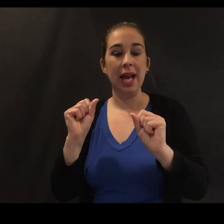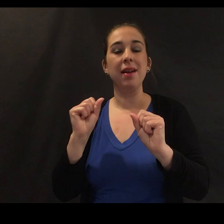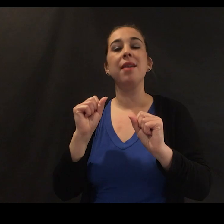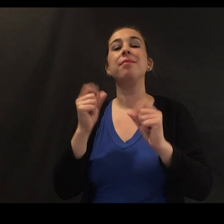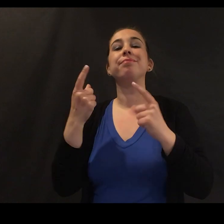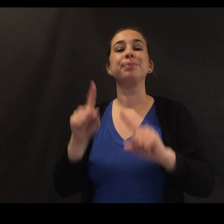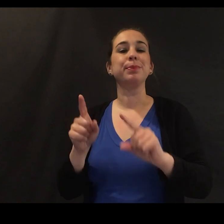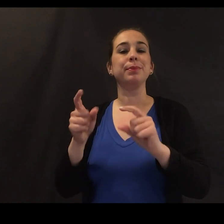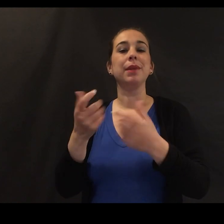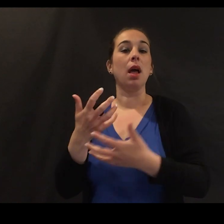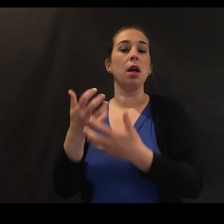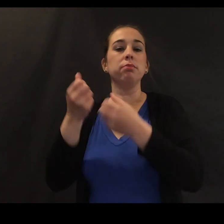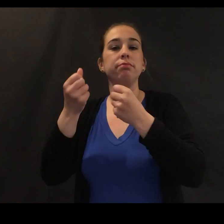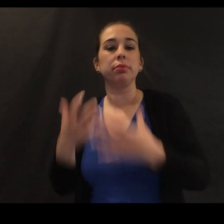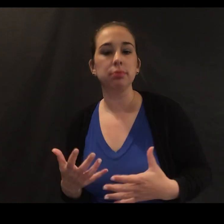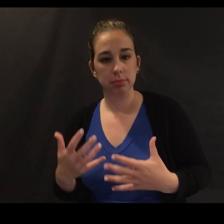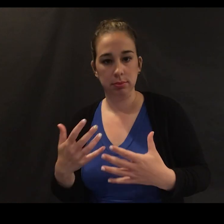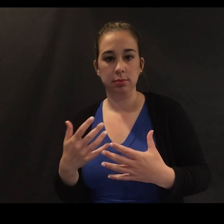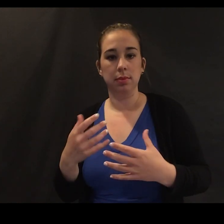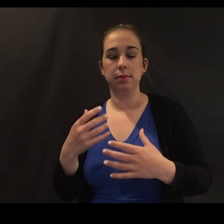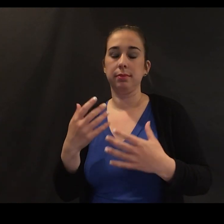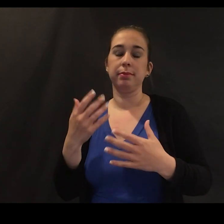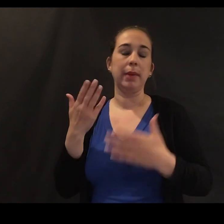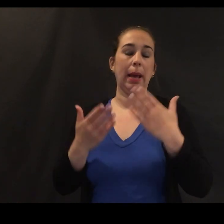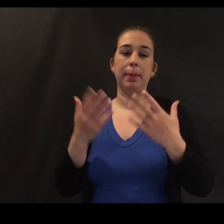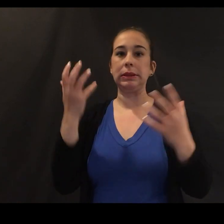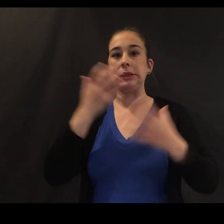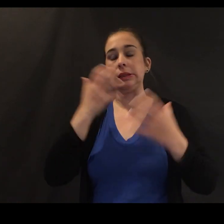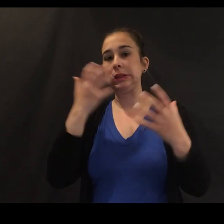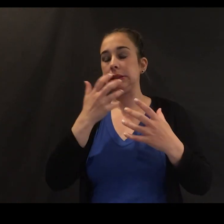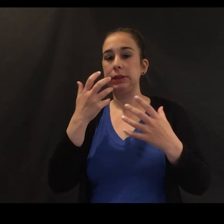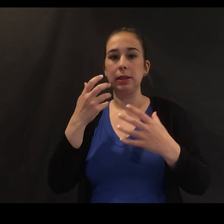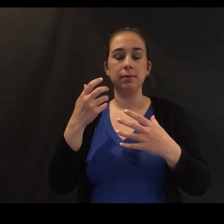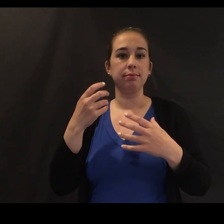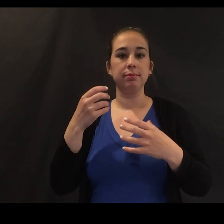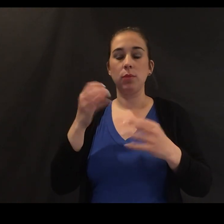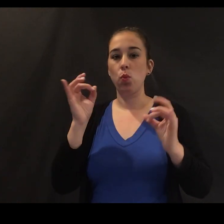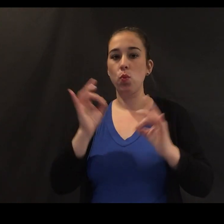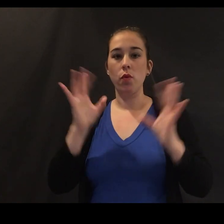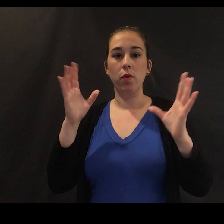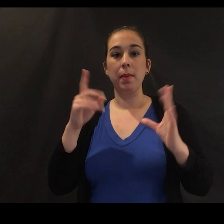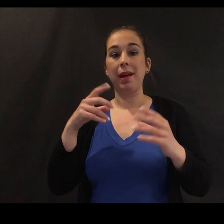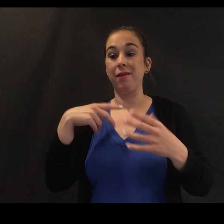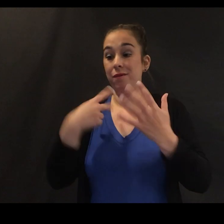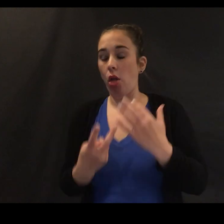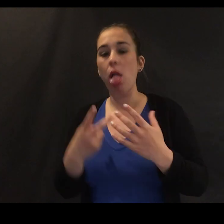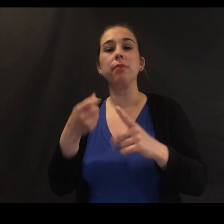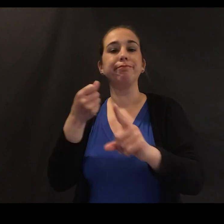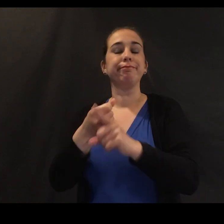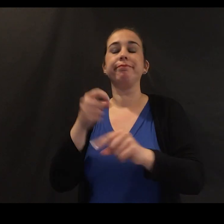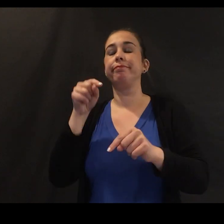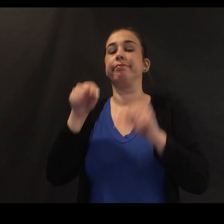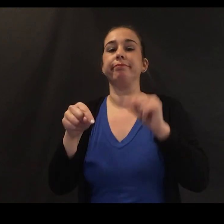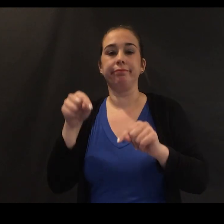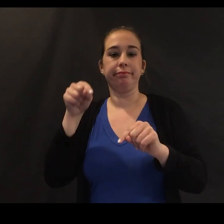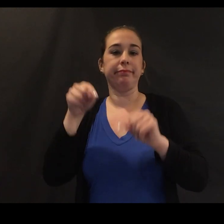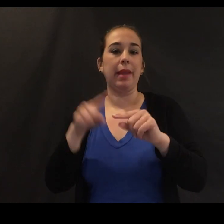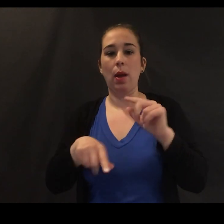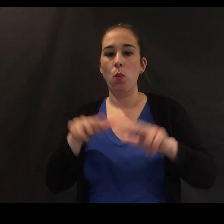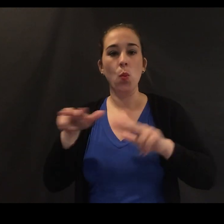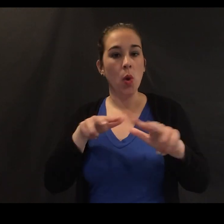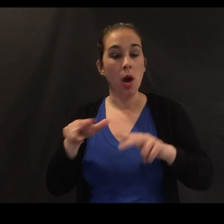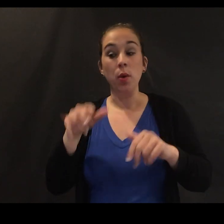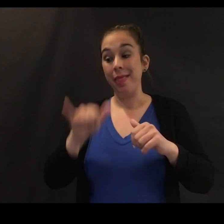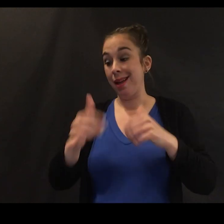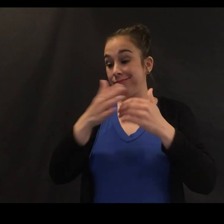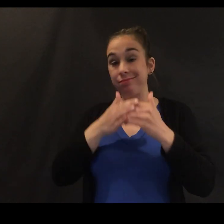him. Must have been a significant drop, because evidently he became lame in both of his feet. And from that day forward,